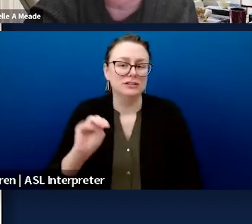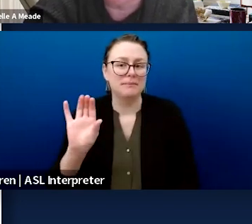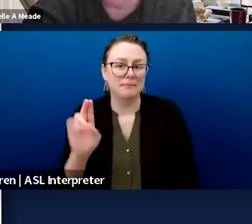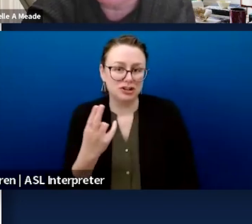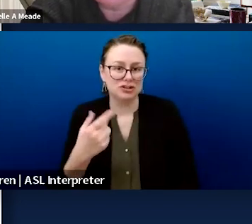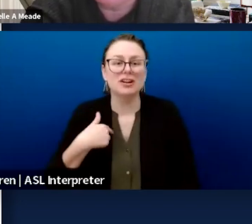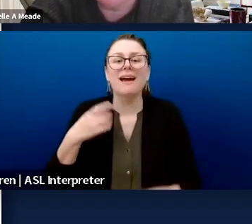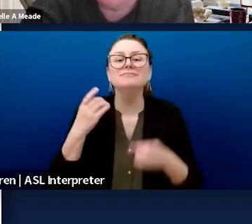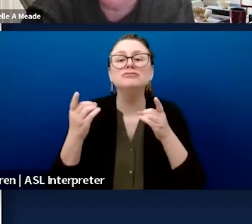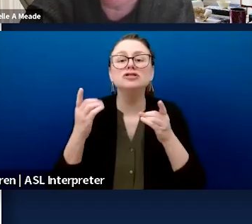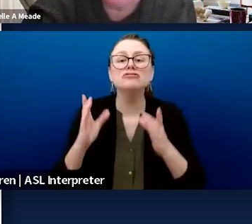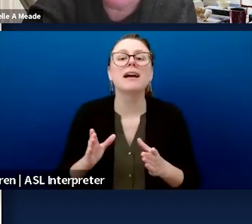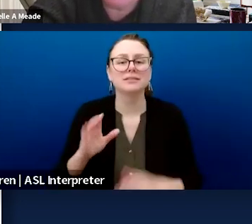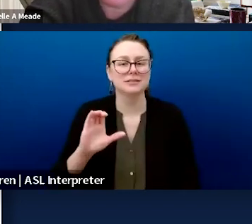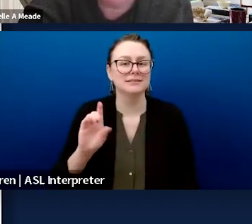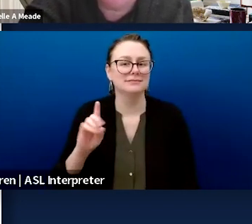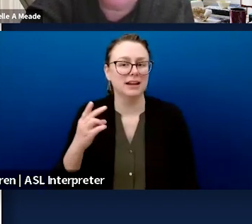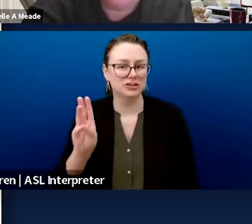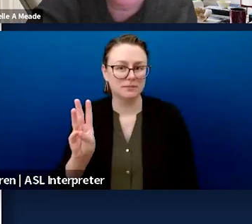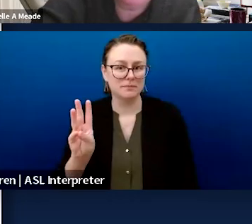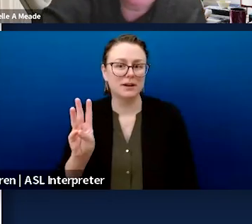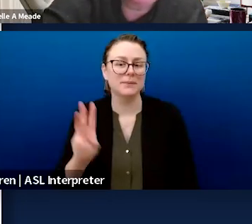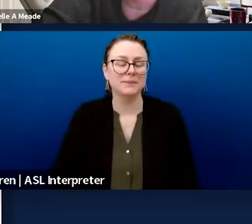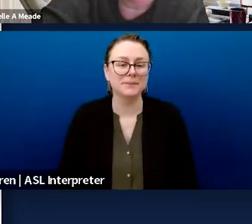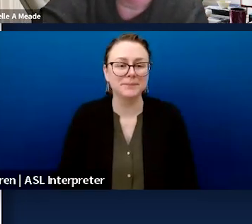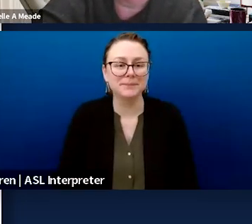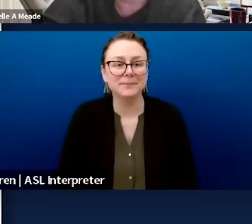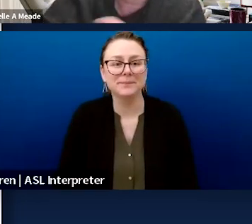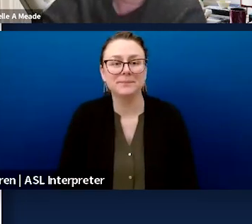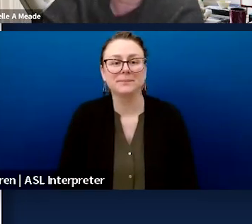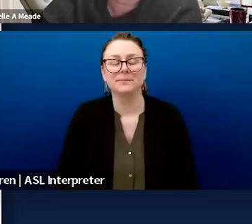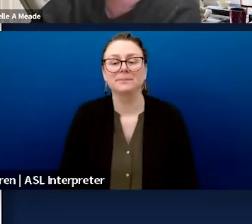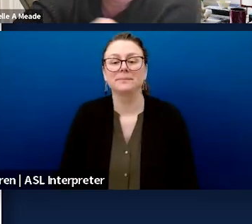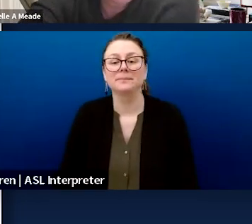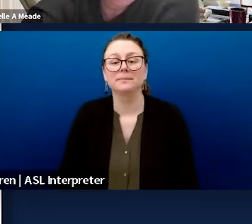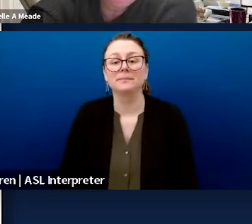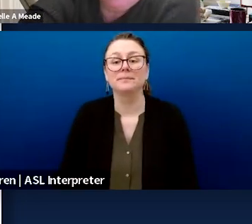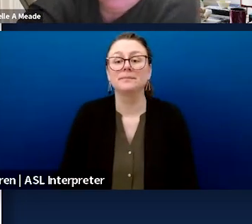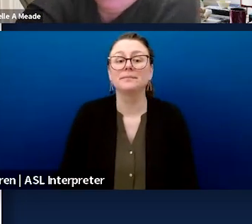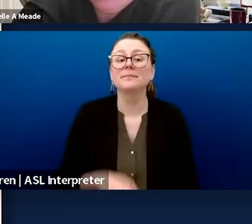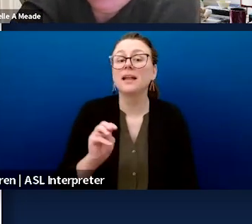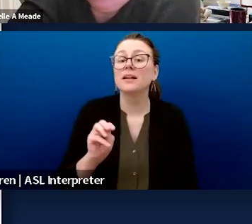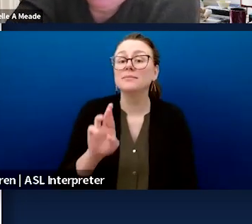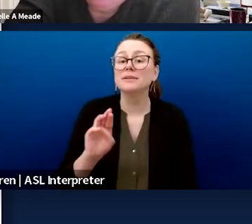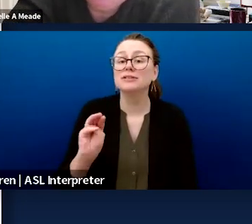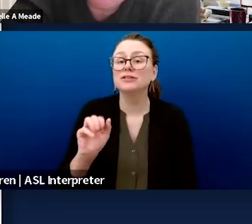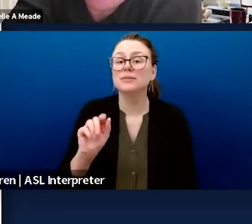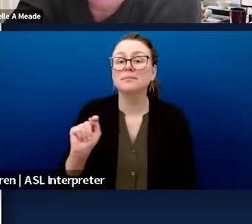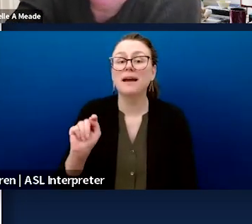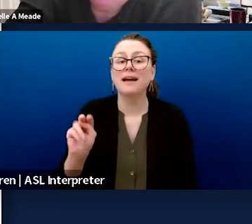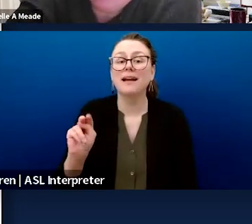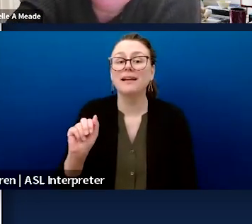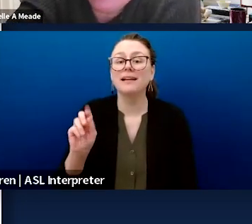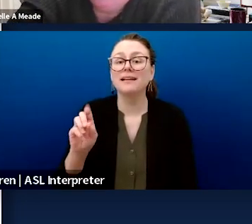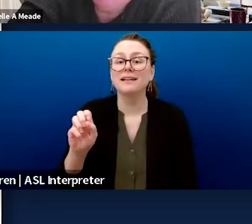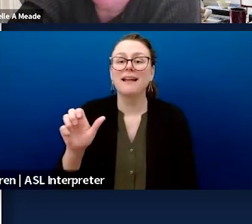of the University of Michigan Center for Disability Health and Wellness. Mr. Matt Nadella is one of